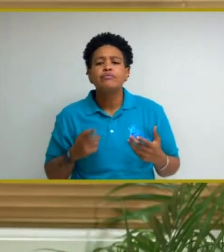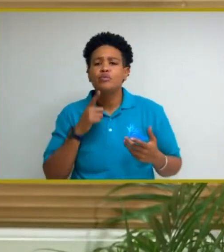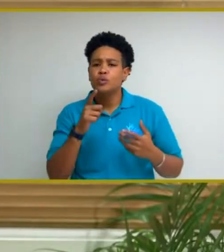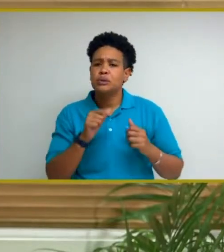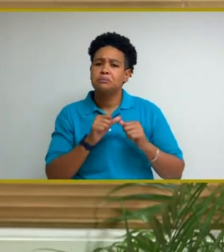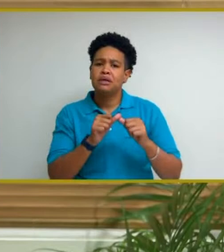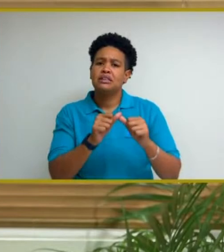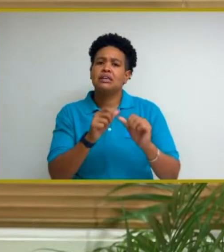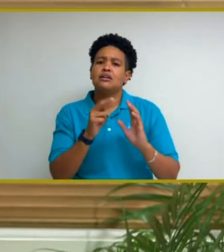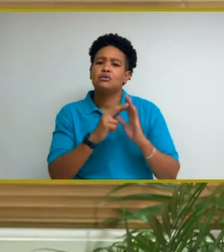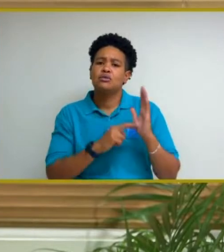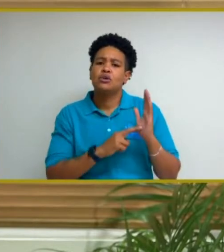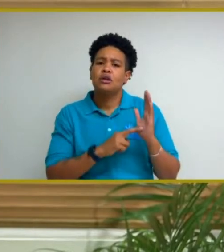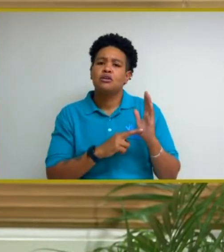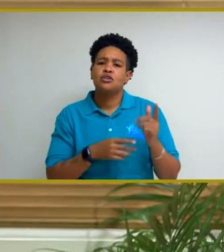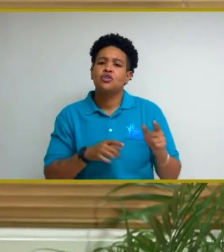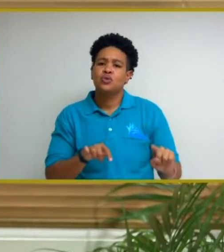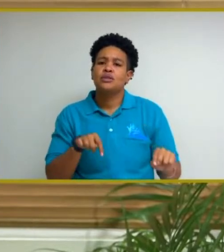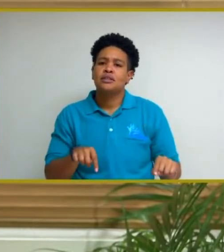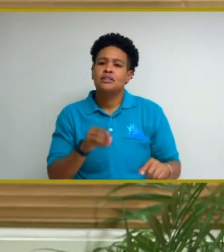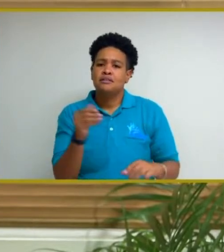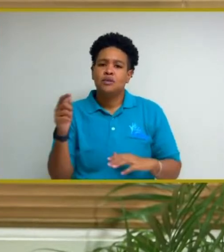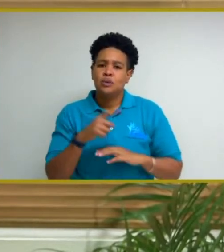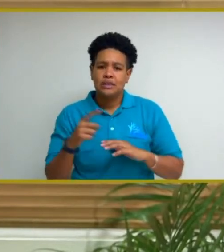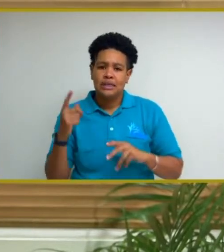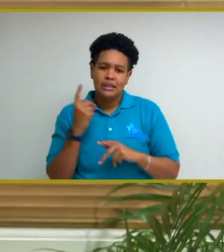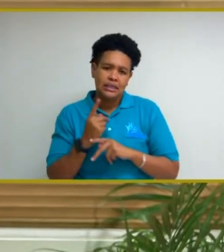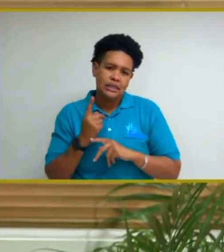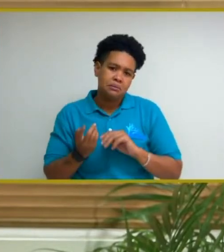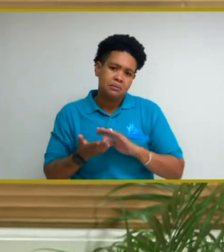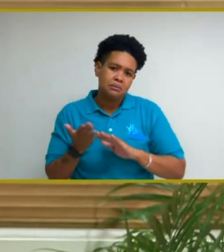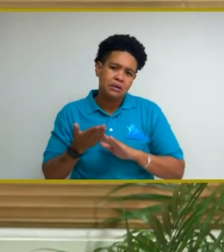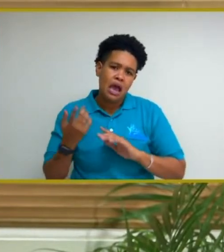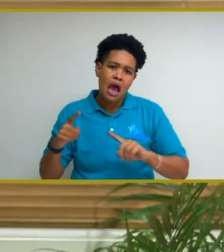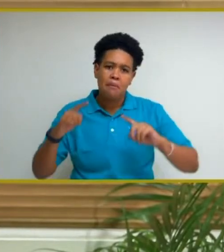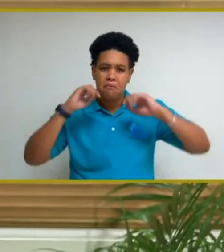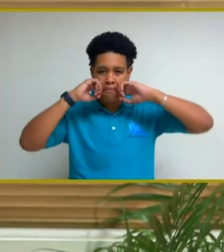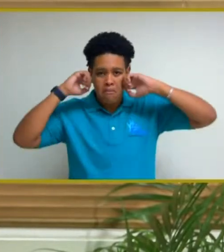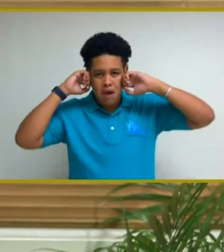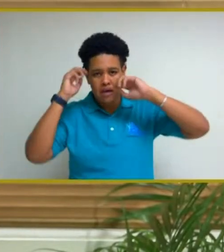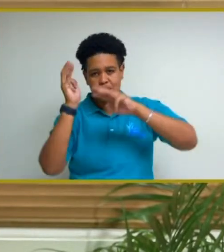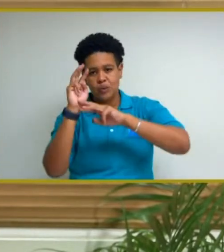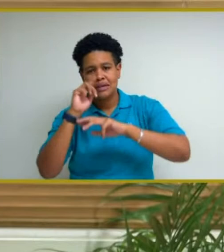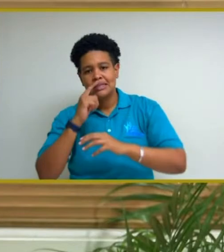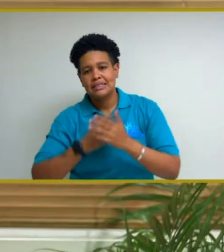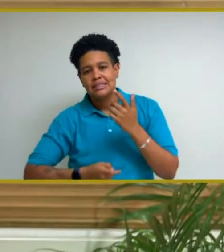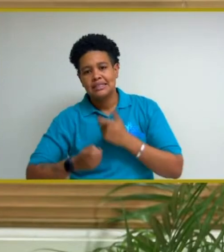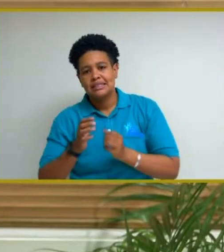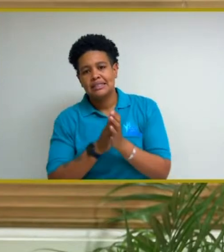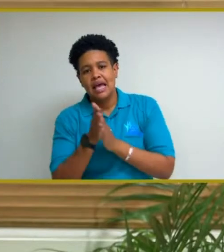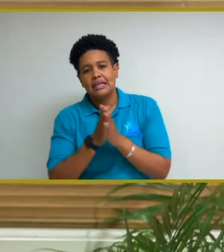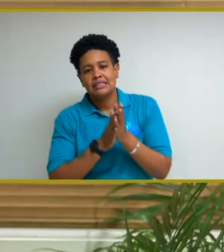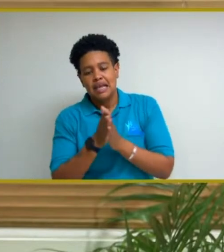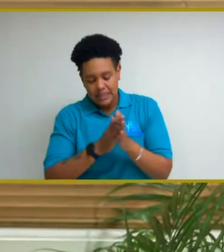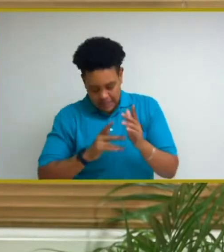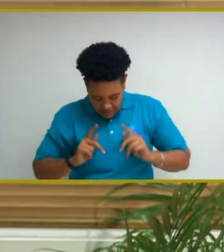maintain the protocols during these few days, the mask wearing, the sanitizing, the physical